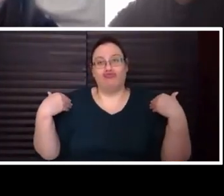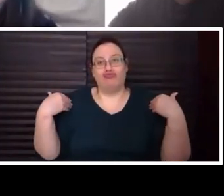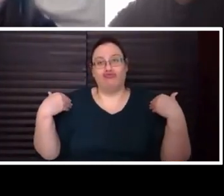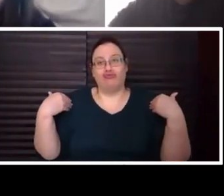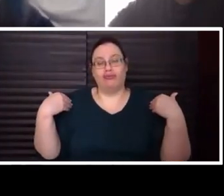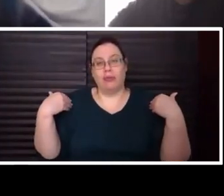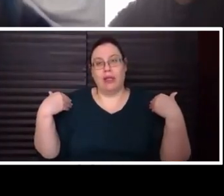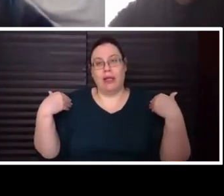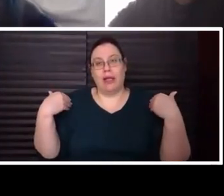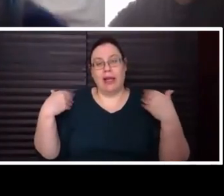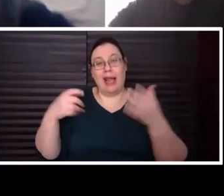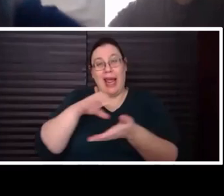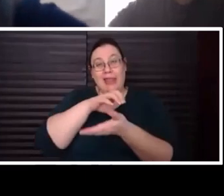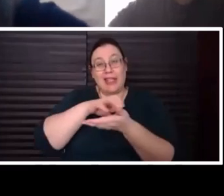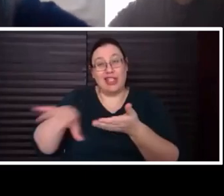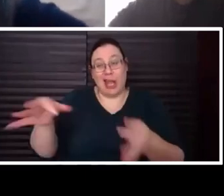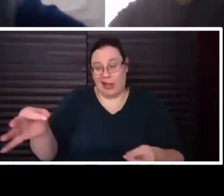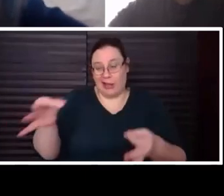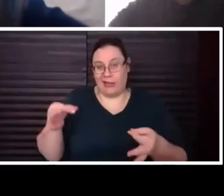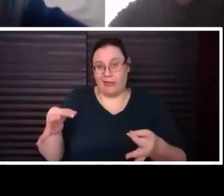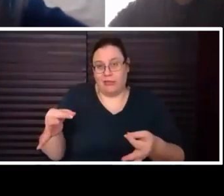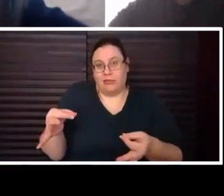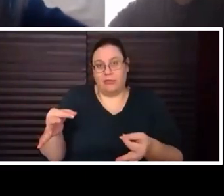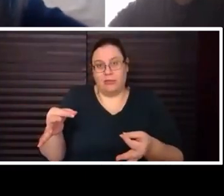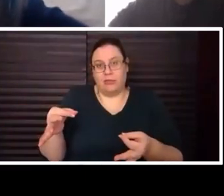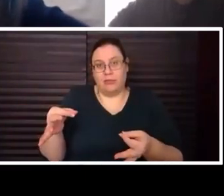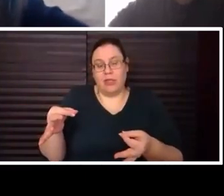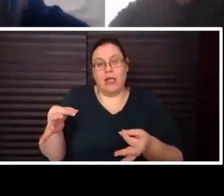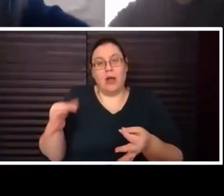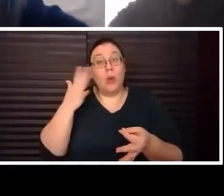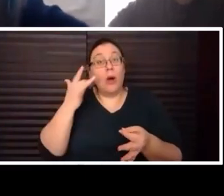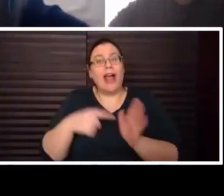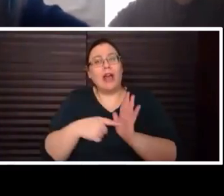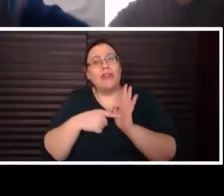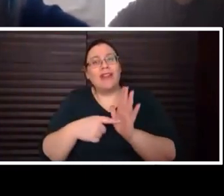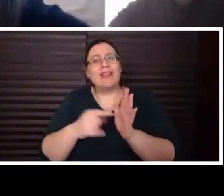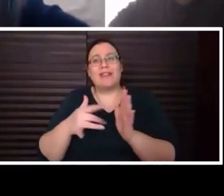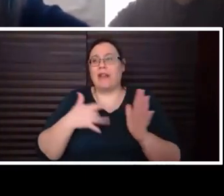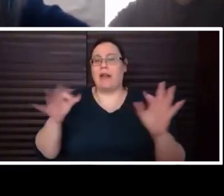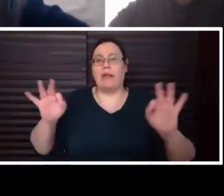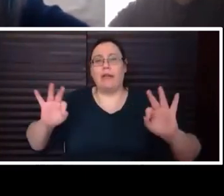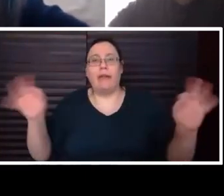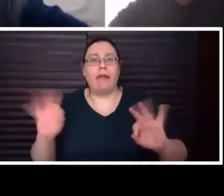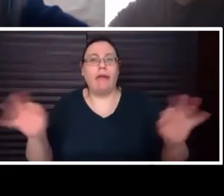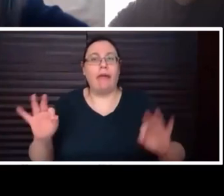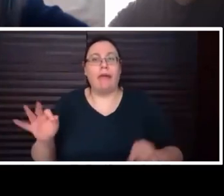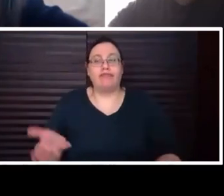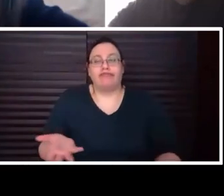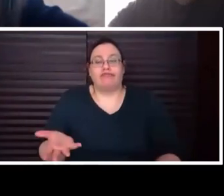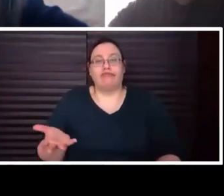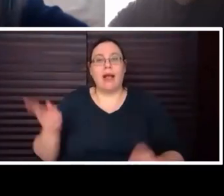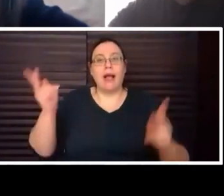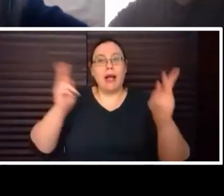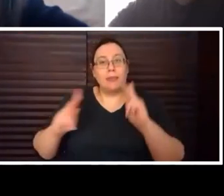at the check that you got, because it reflects the indifference of the people who